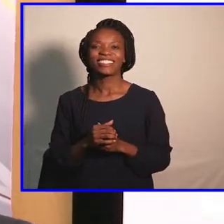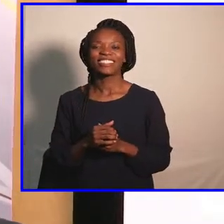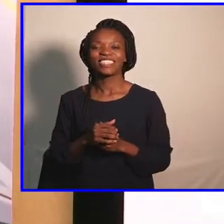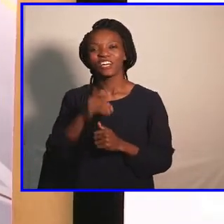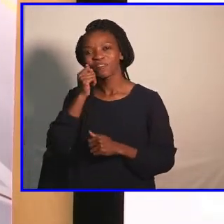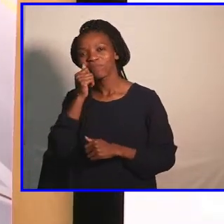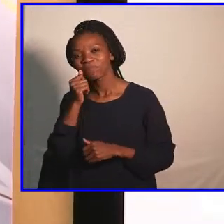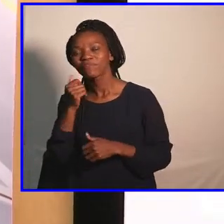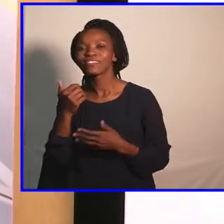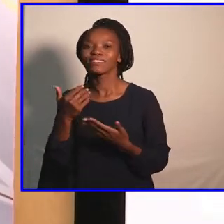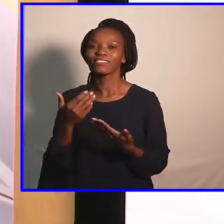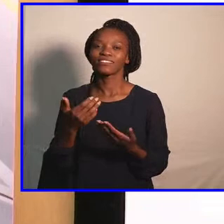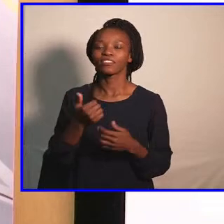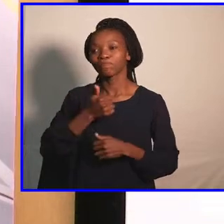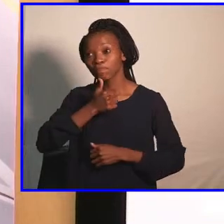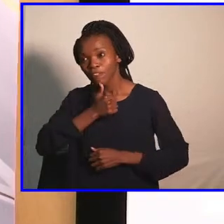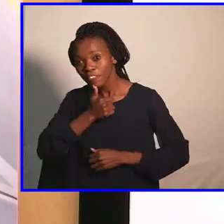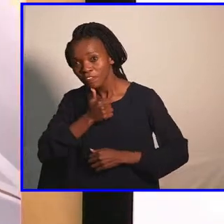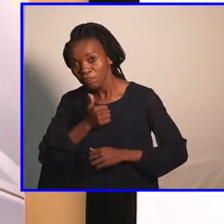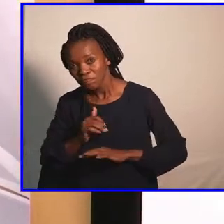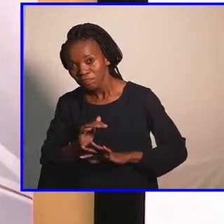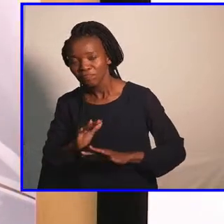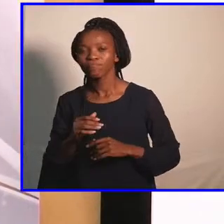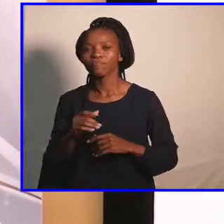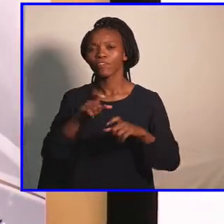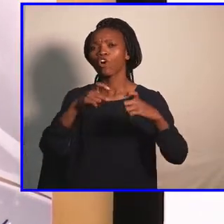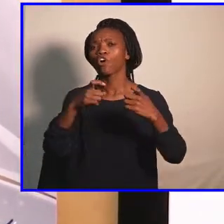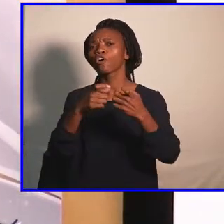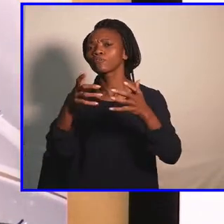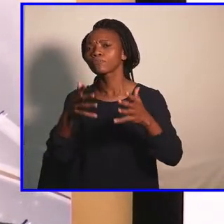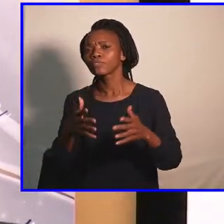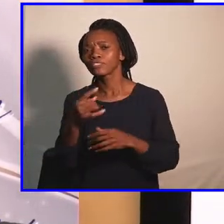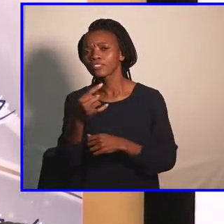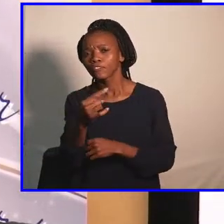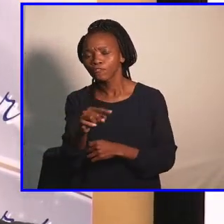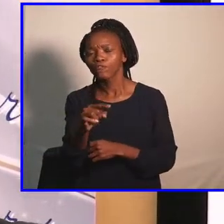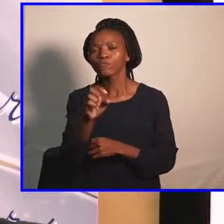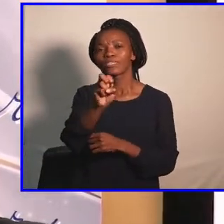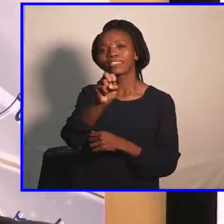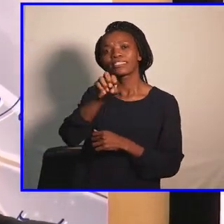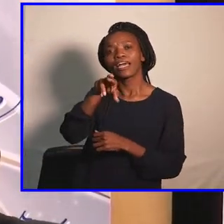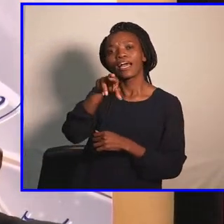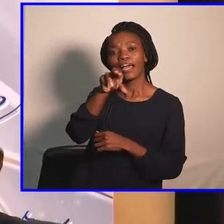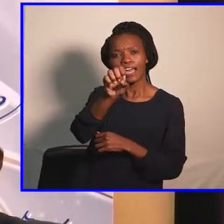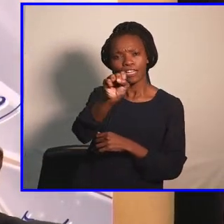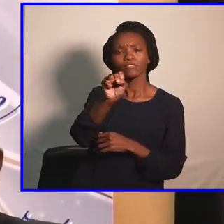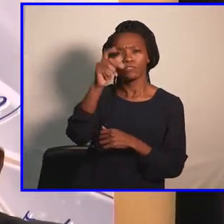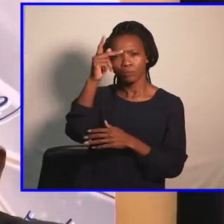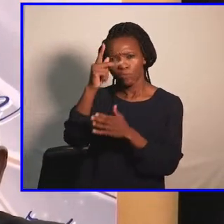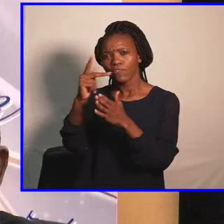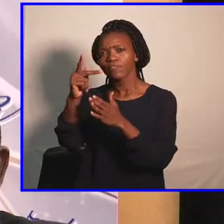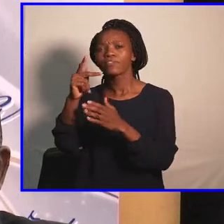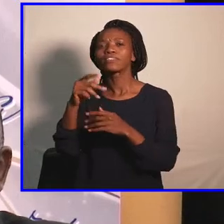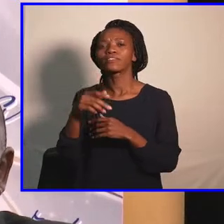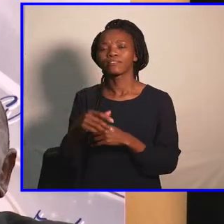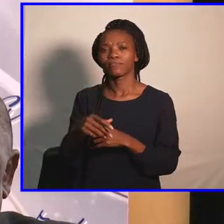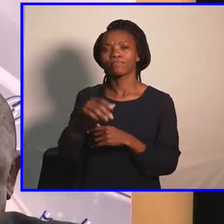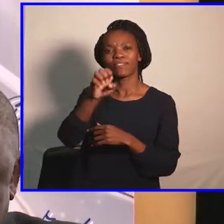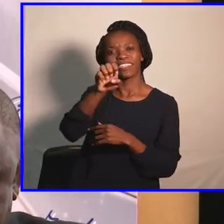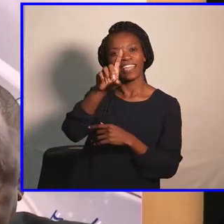Minister Pravin Gordhan, Commissioner of SARS, Professor Edward